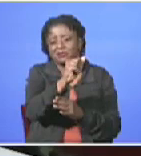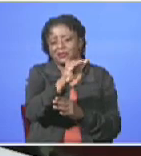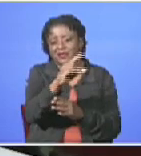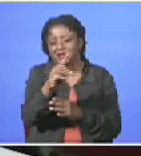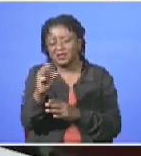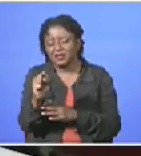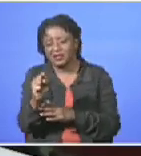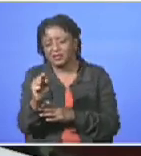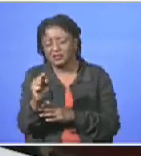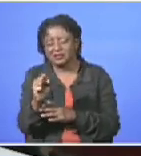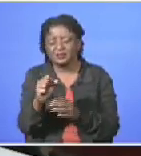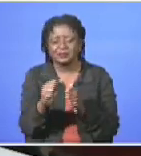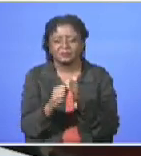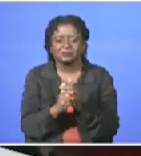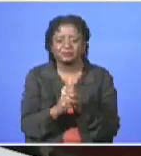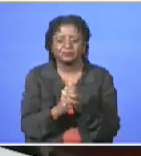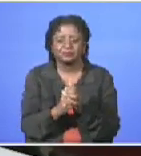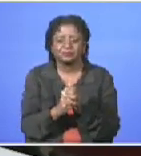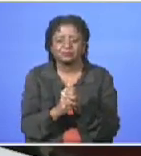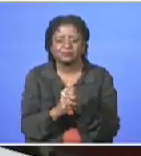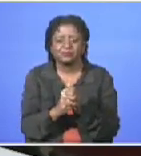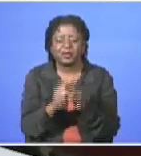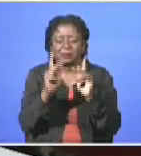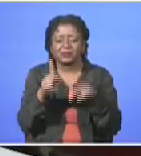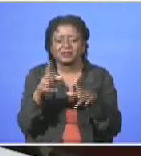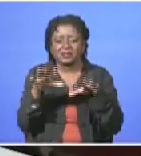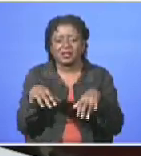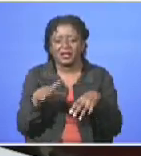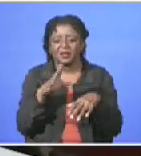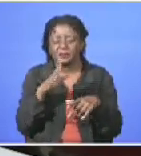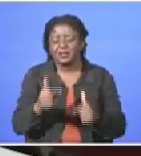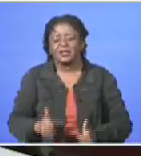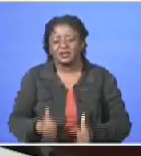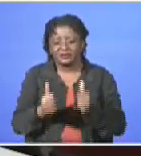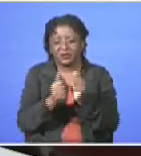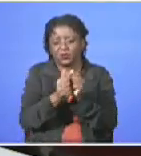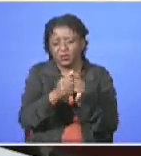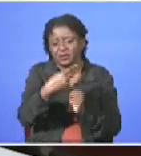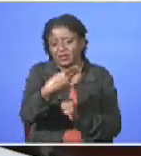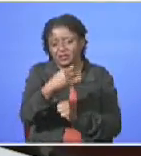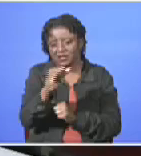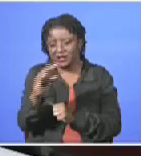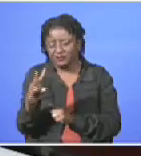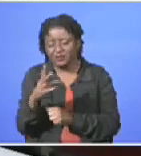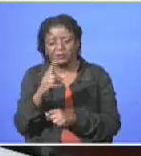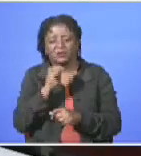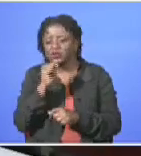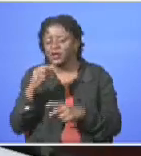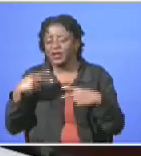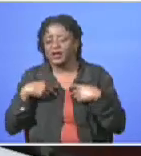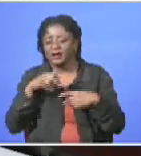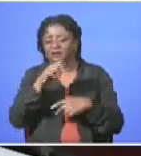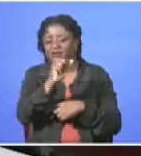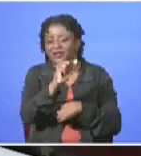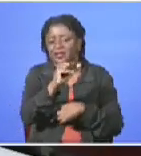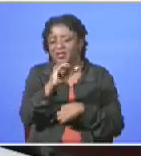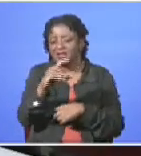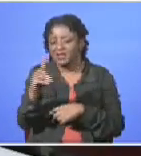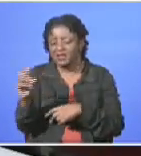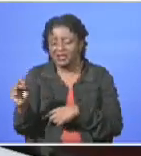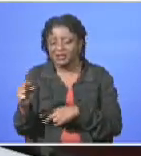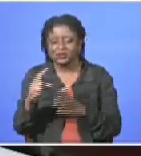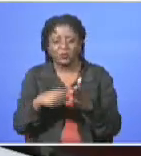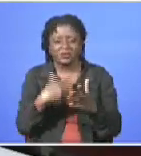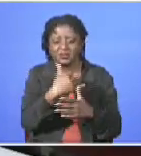acquired immunodeficiency syndrome. So a person can be living with HIV but not have AIDS. But once